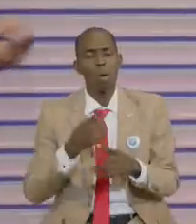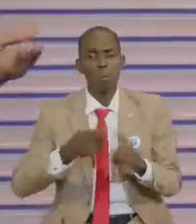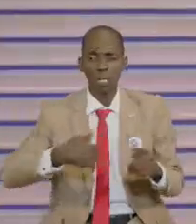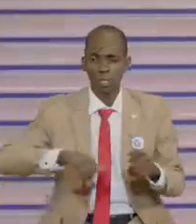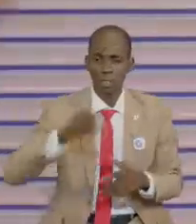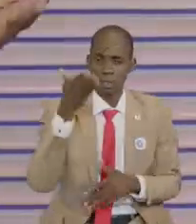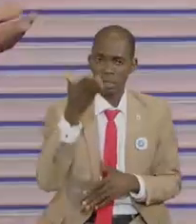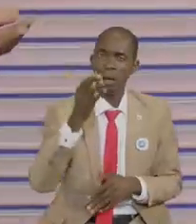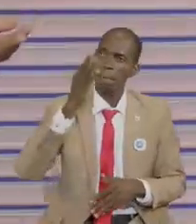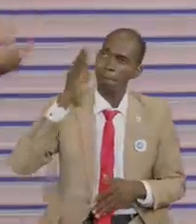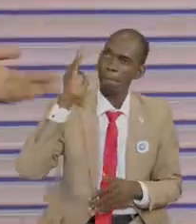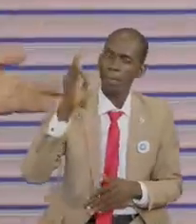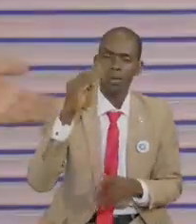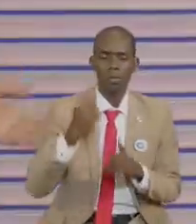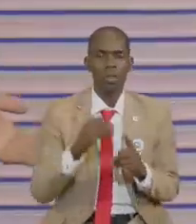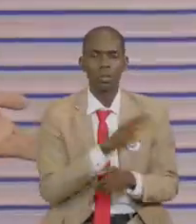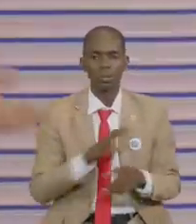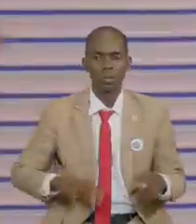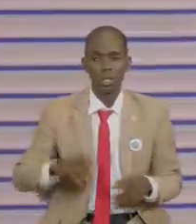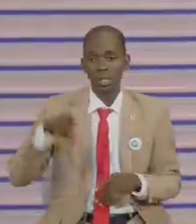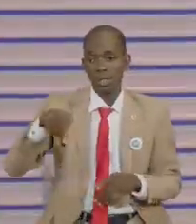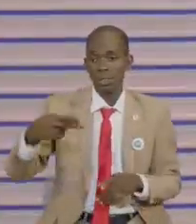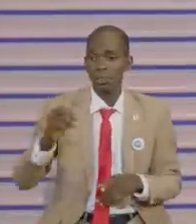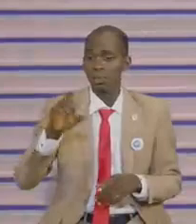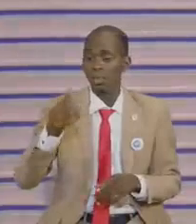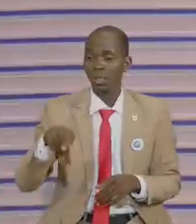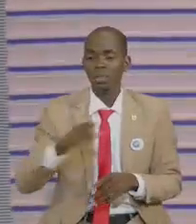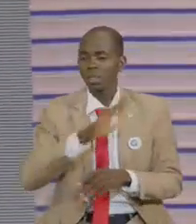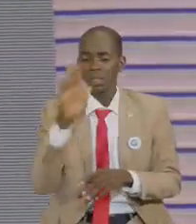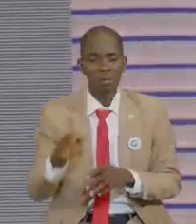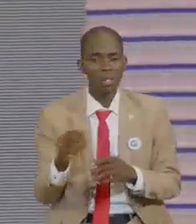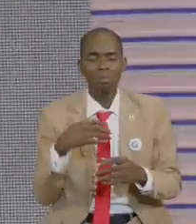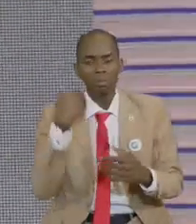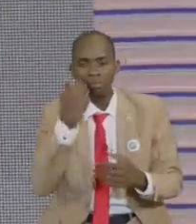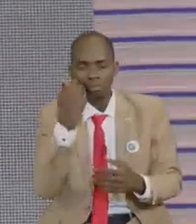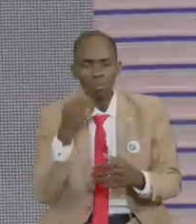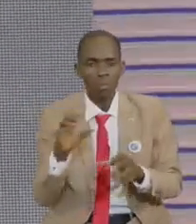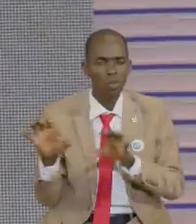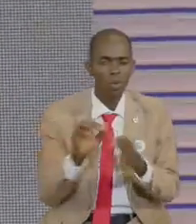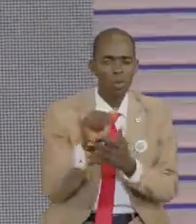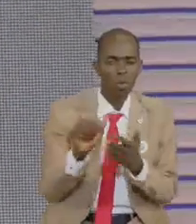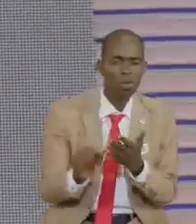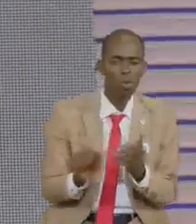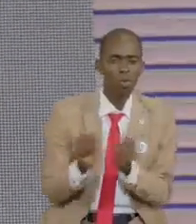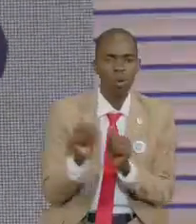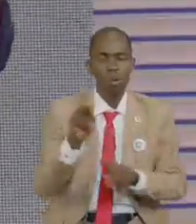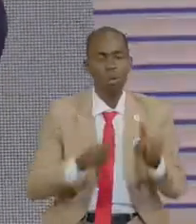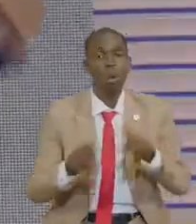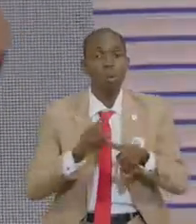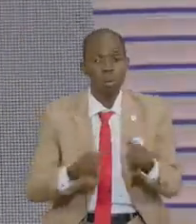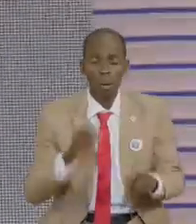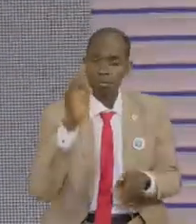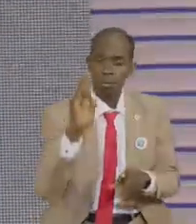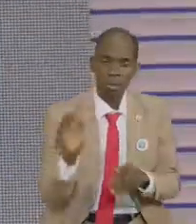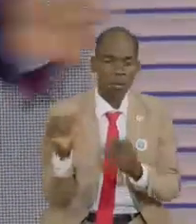them. He didn't commit sin with them. He baptized them in the name of the Father, the